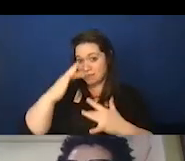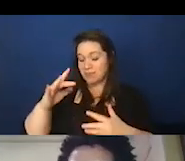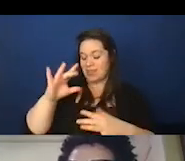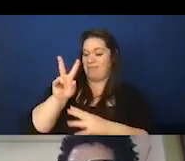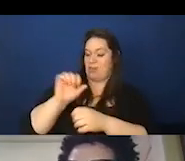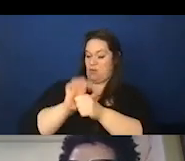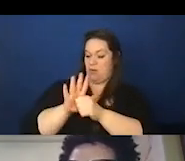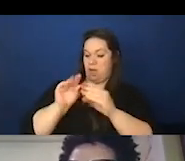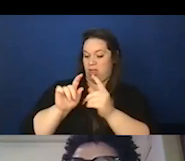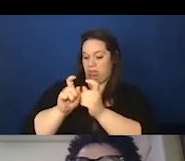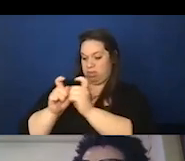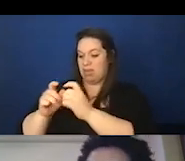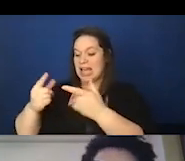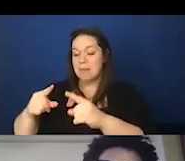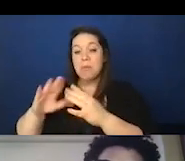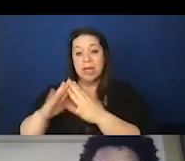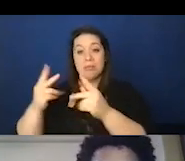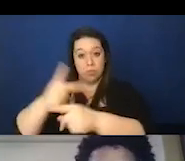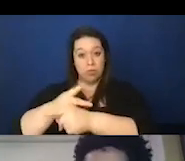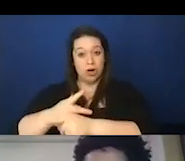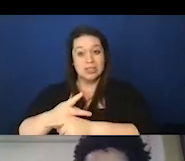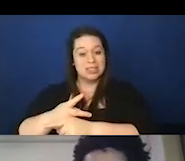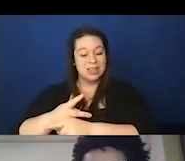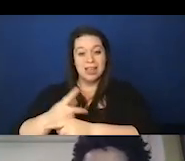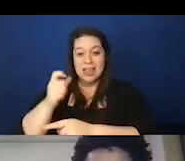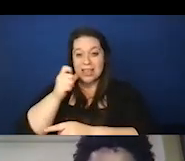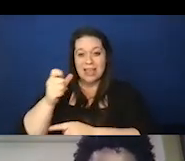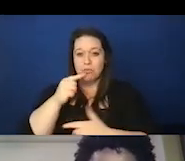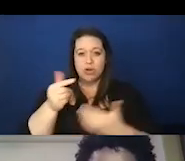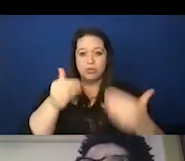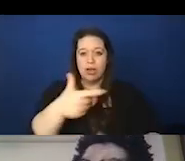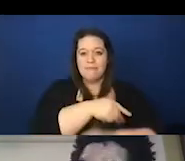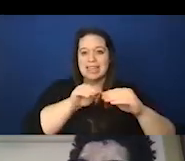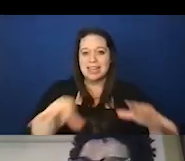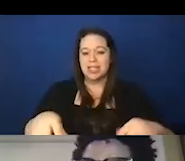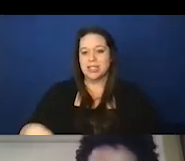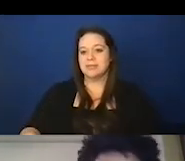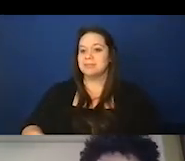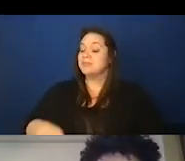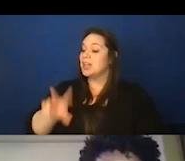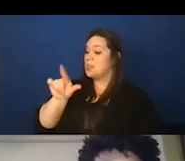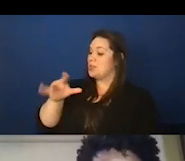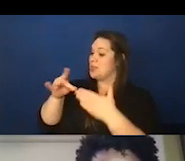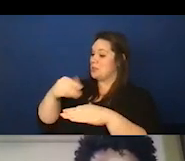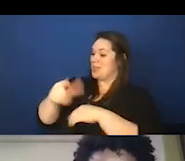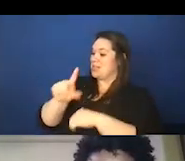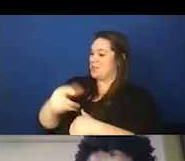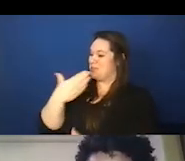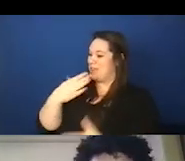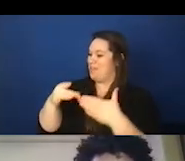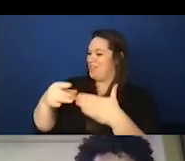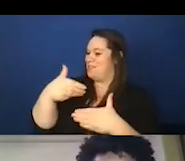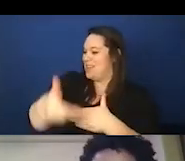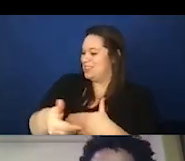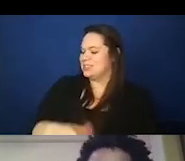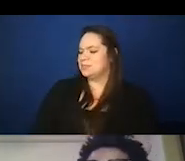these vaccinations. So you're leading me right to the next question. Thank you for that. So there's